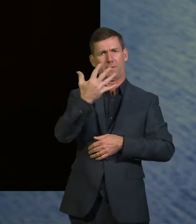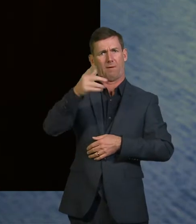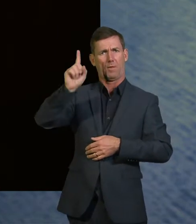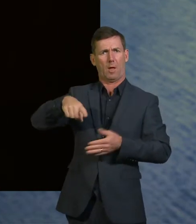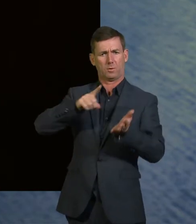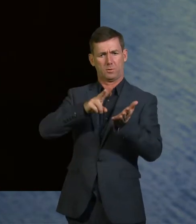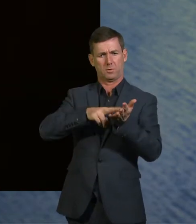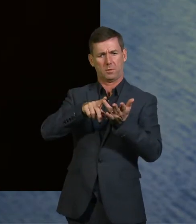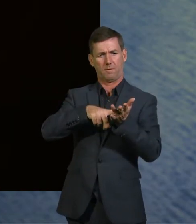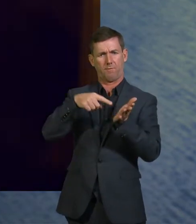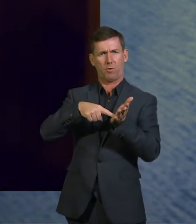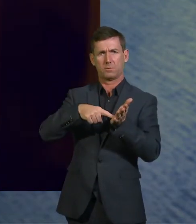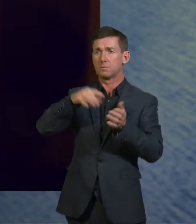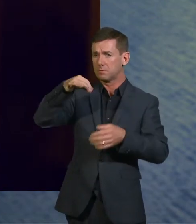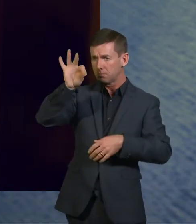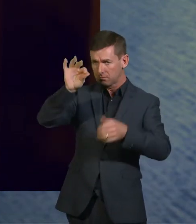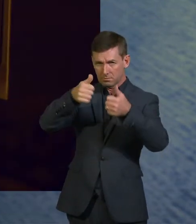touching.